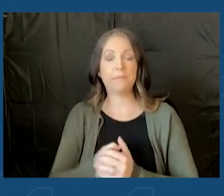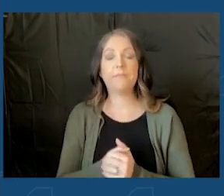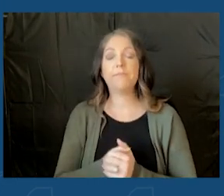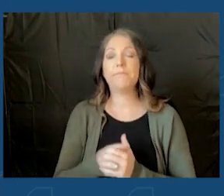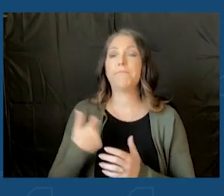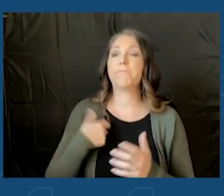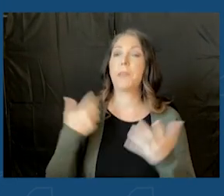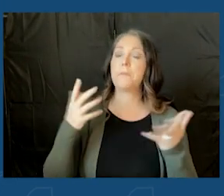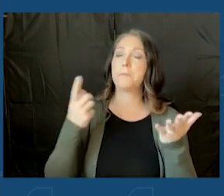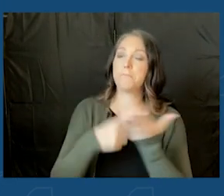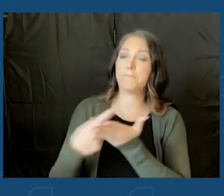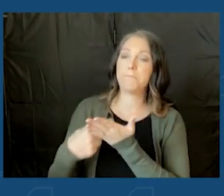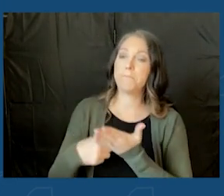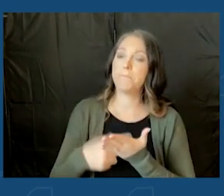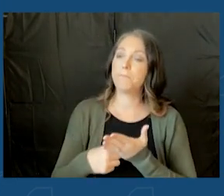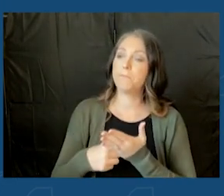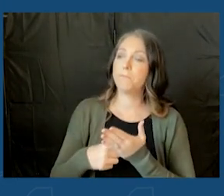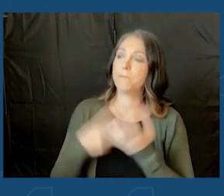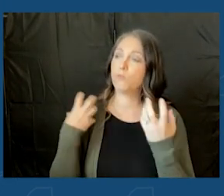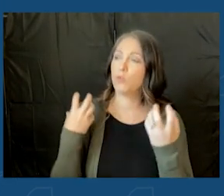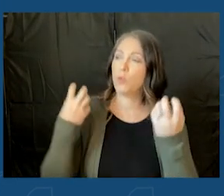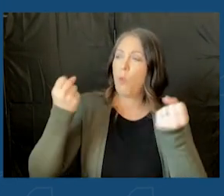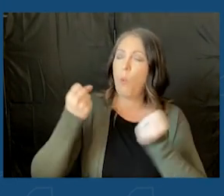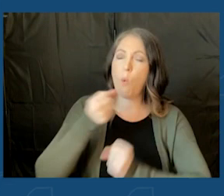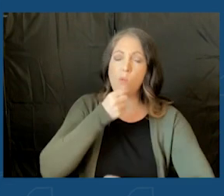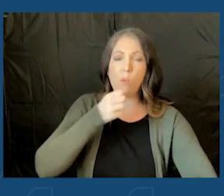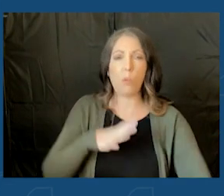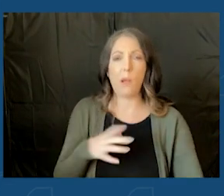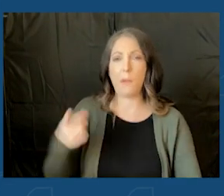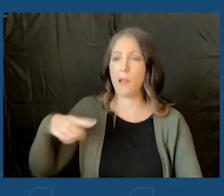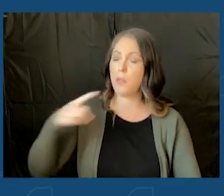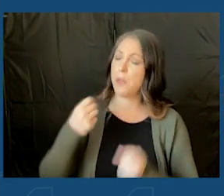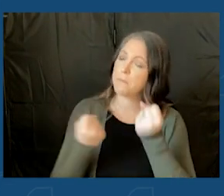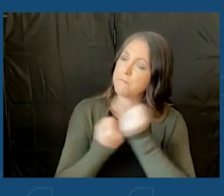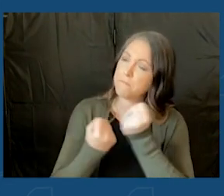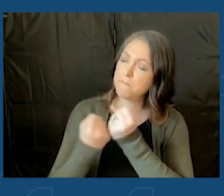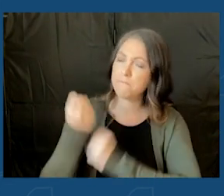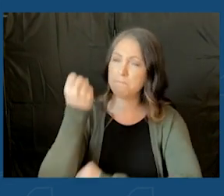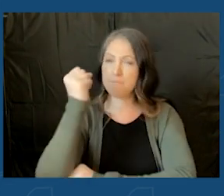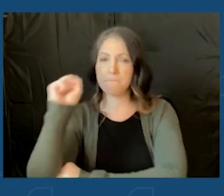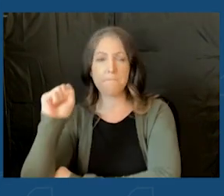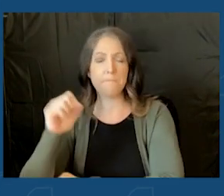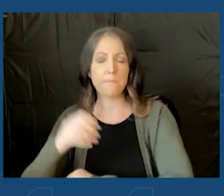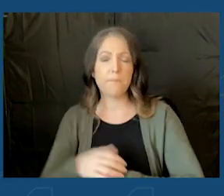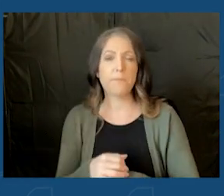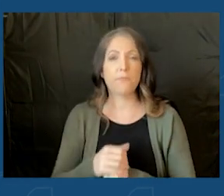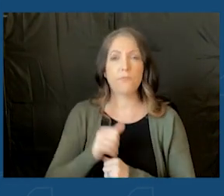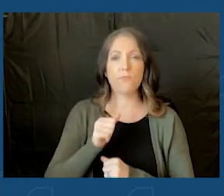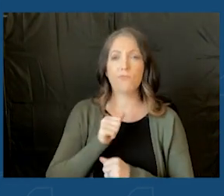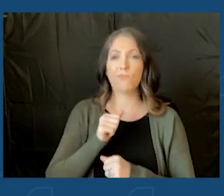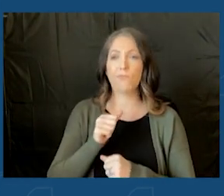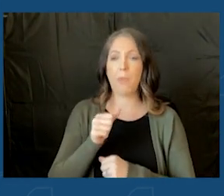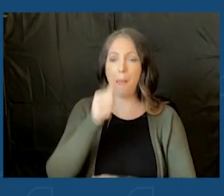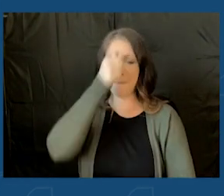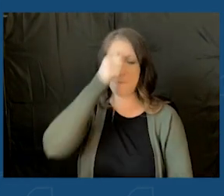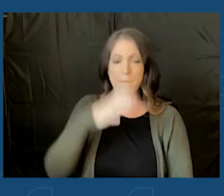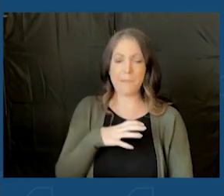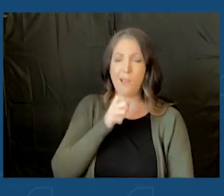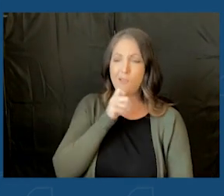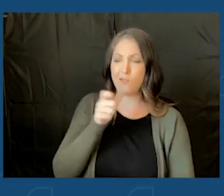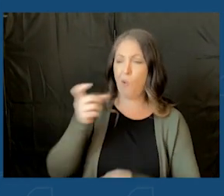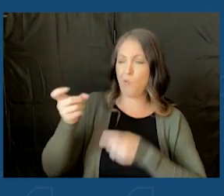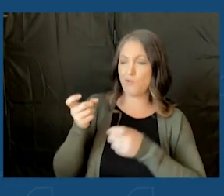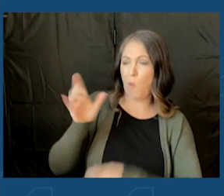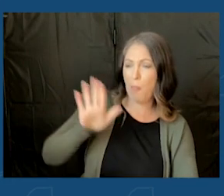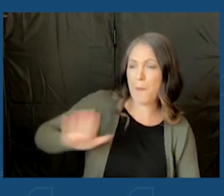voices forward to ensure that women were no longer treated as the property of men, that they would have control over their body and their